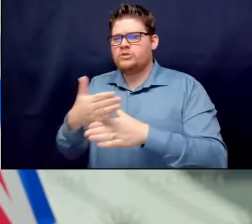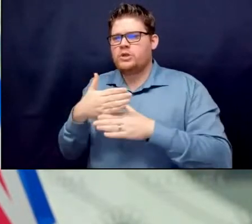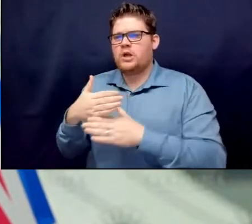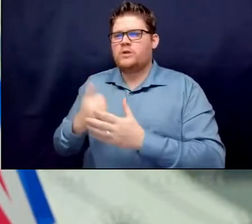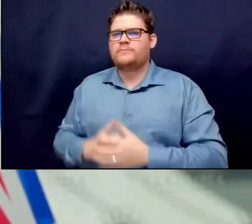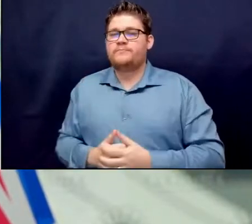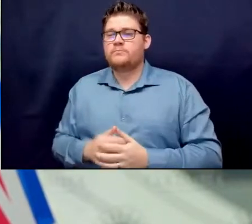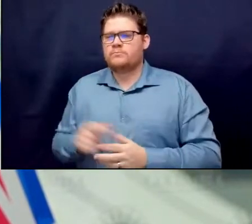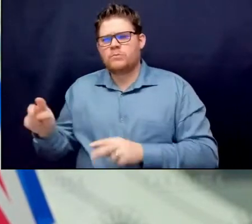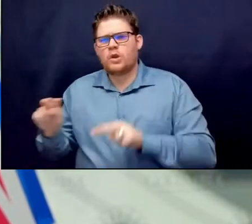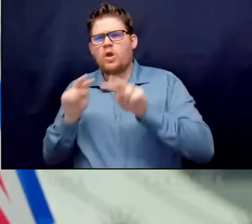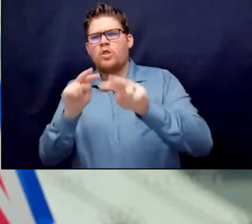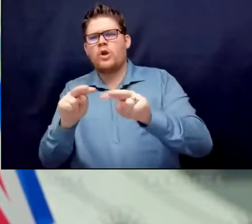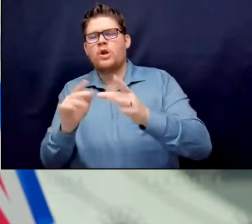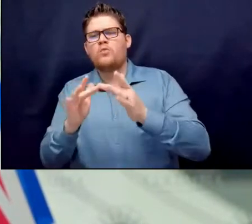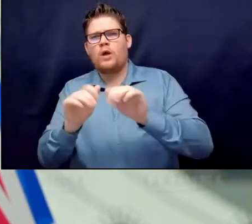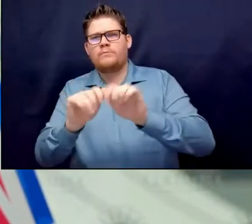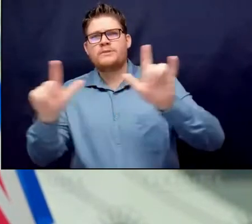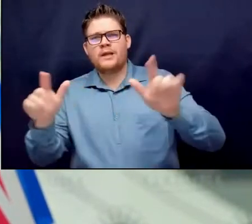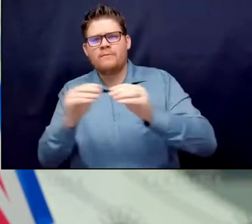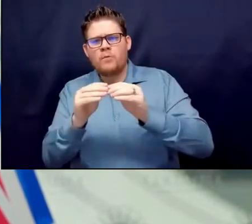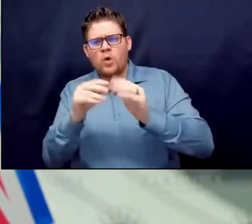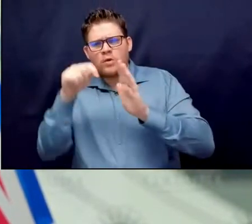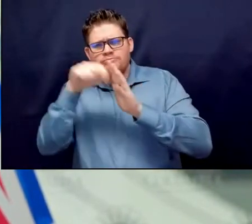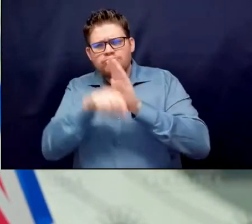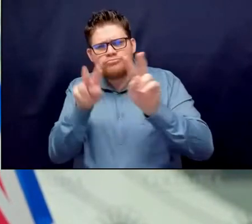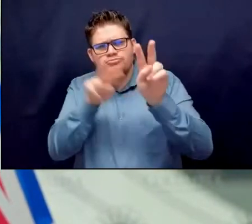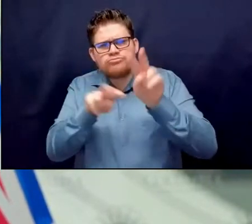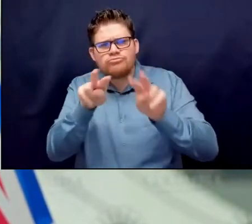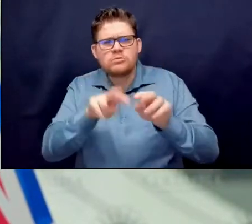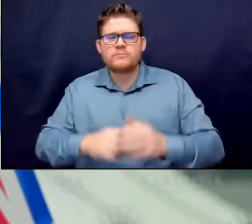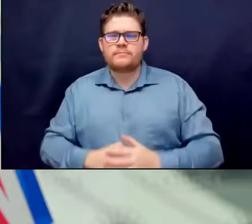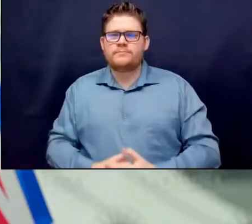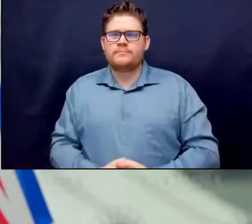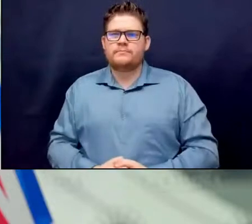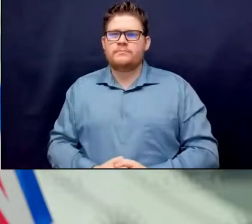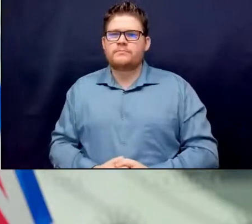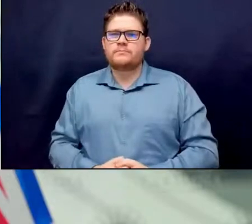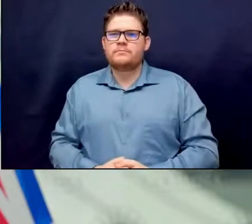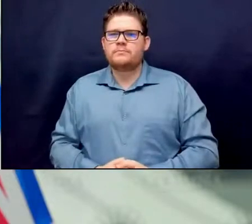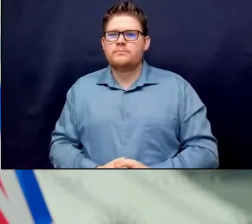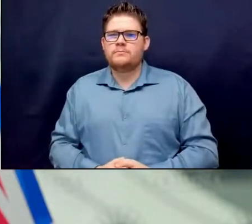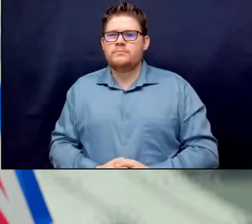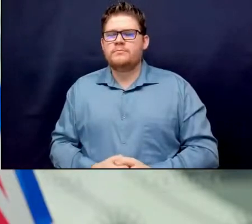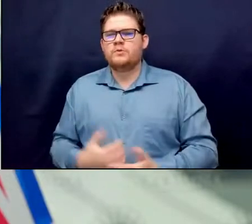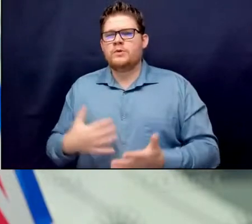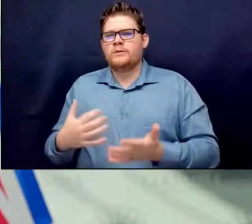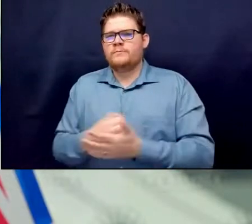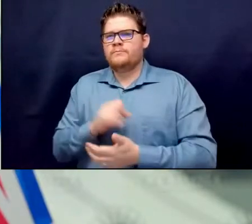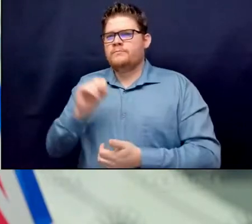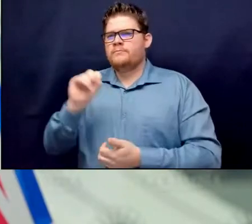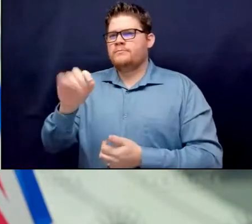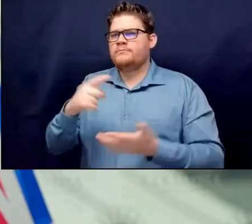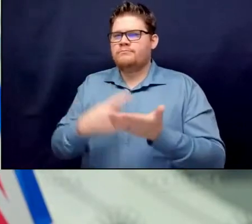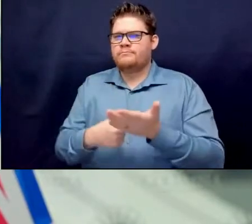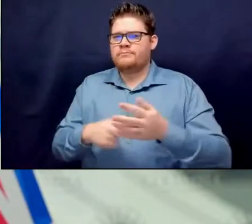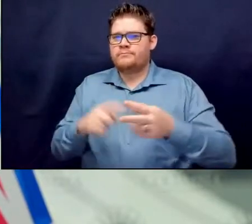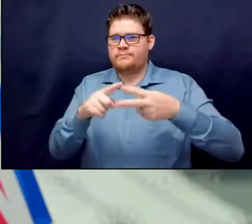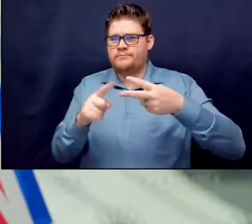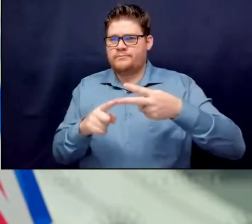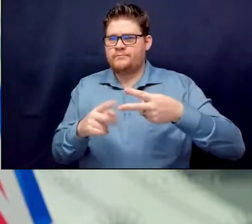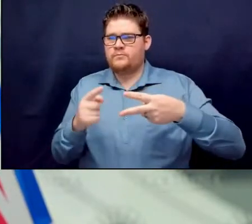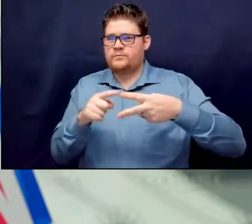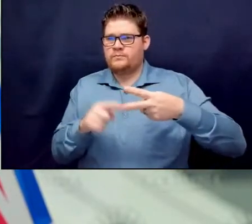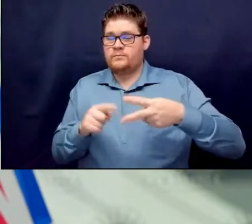shortly. I want to provide an update on rapid test inventory and use, as well as the impact of sickness on healthcare workers and the healthcare